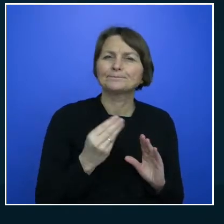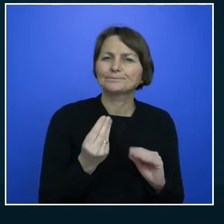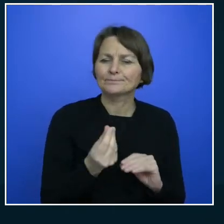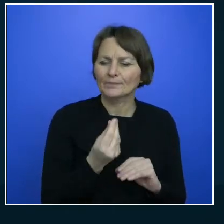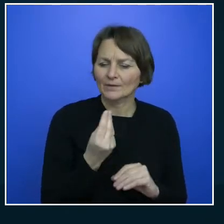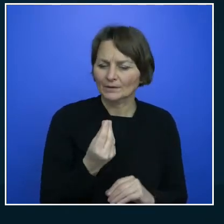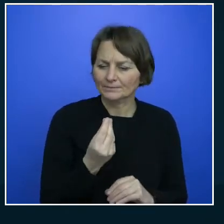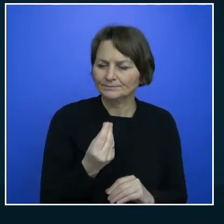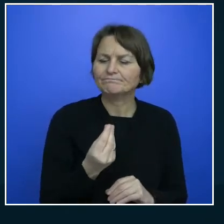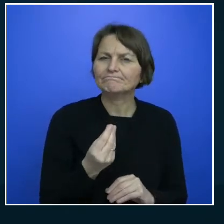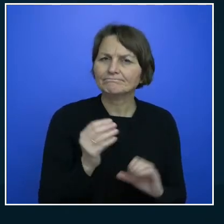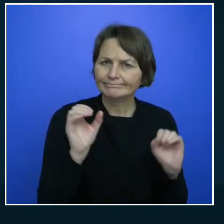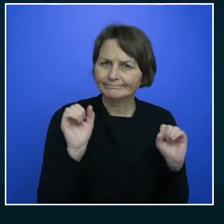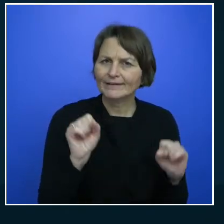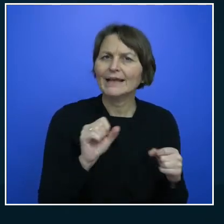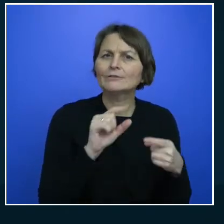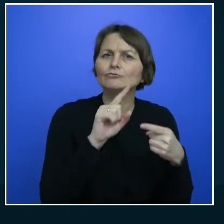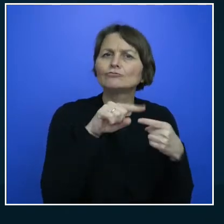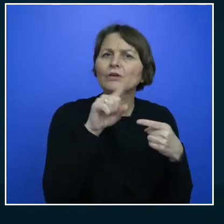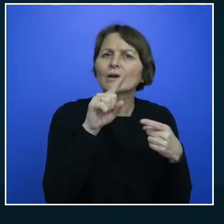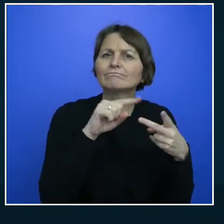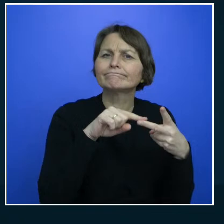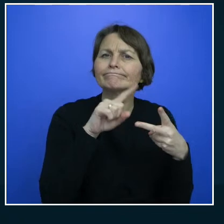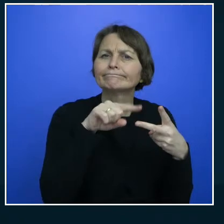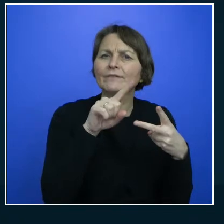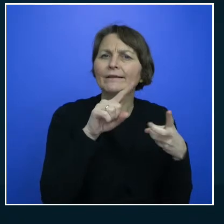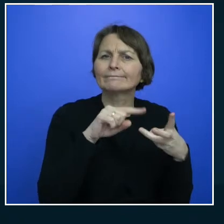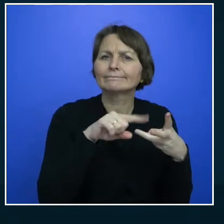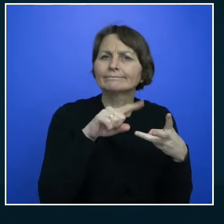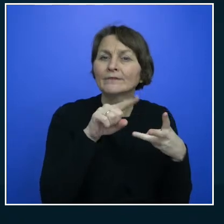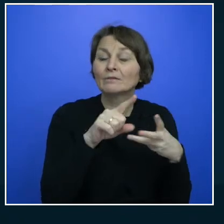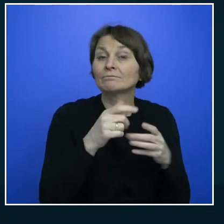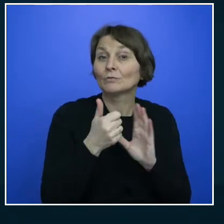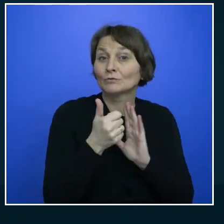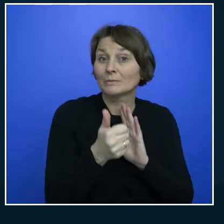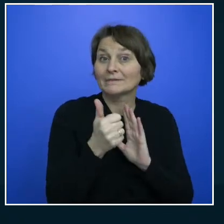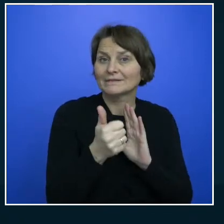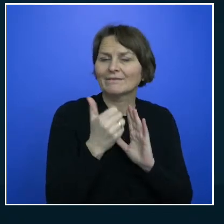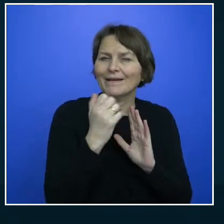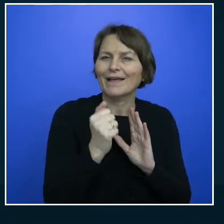you can do checks on websites that you